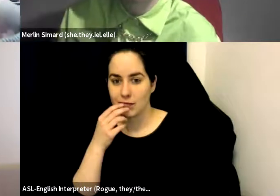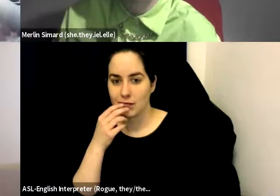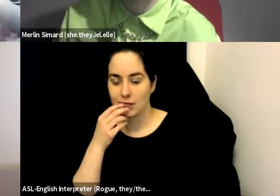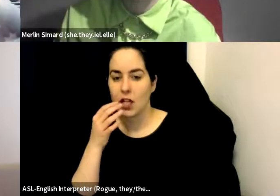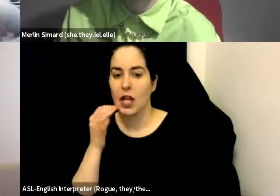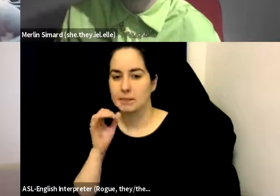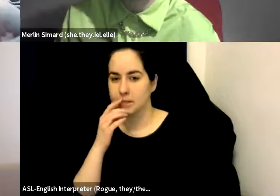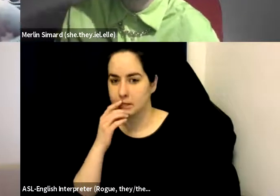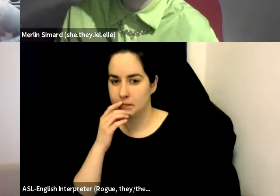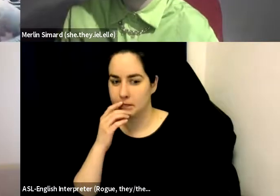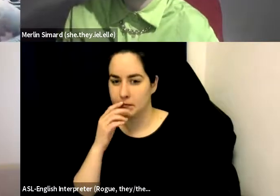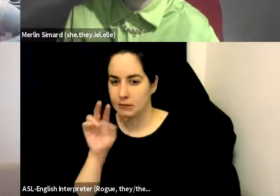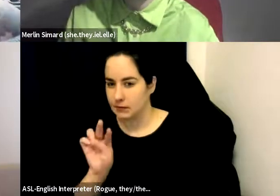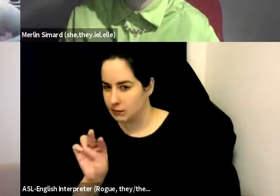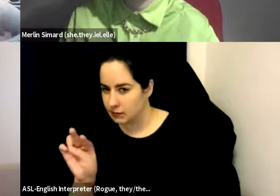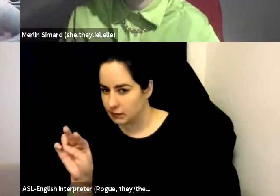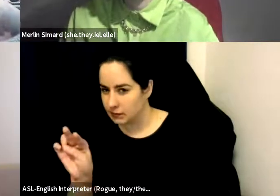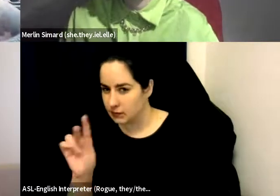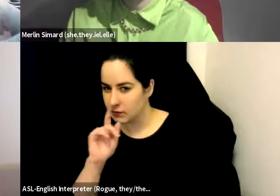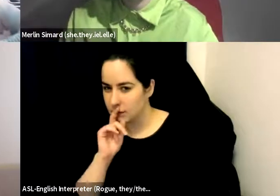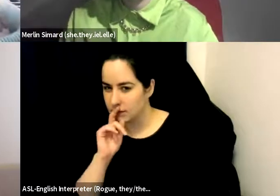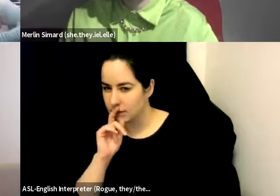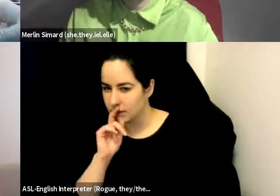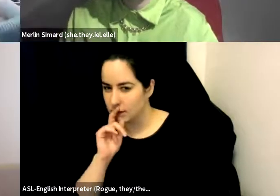okay, so I think that